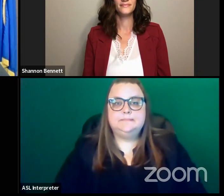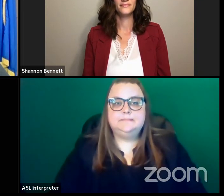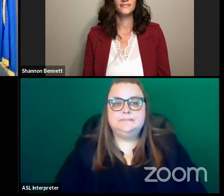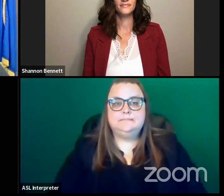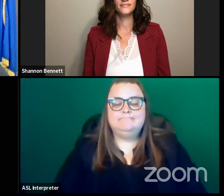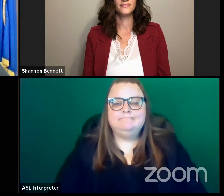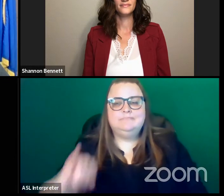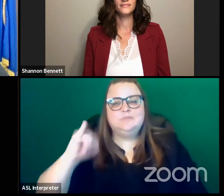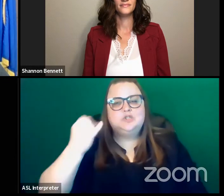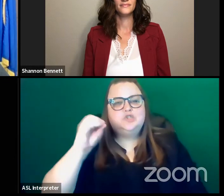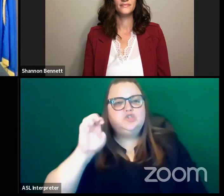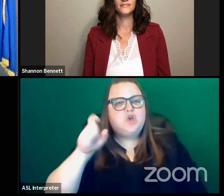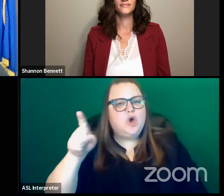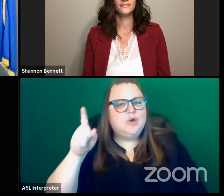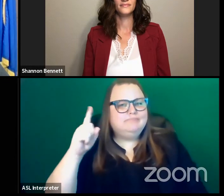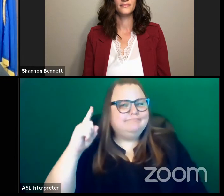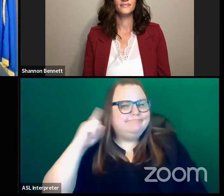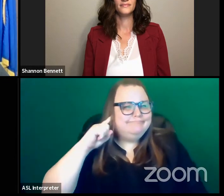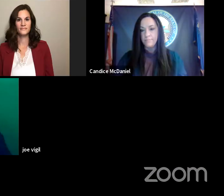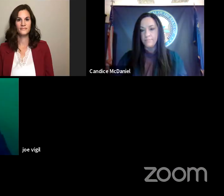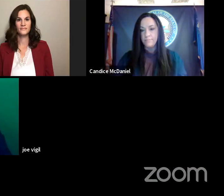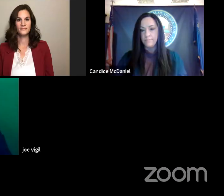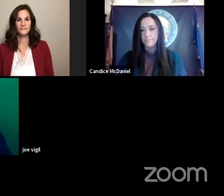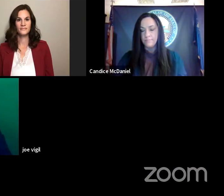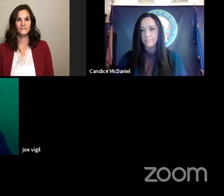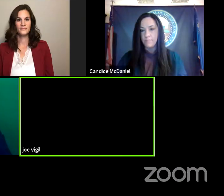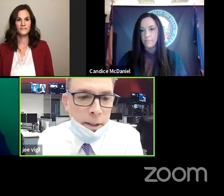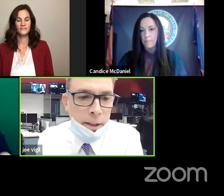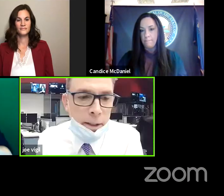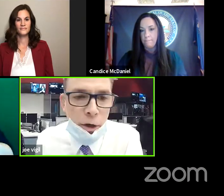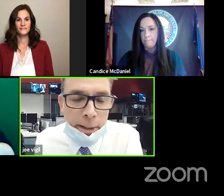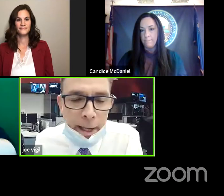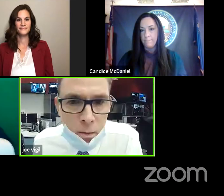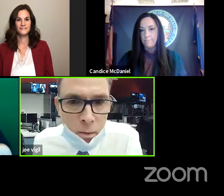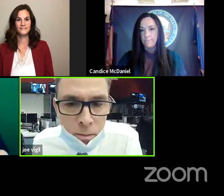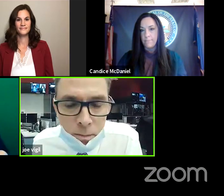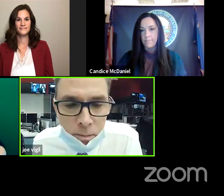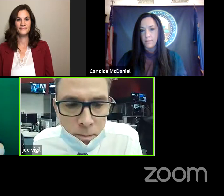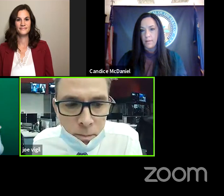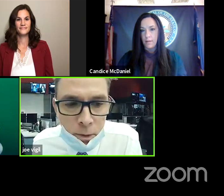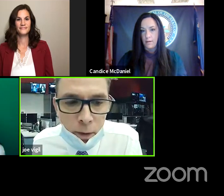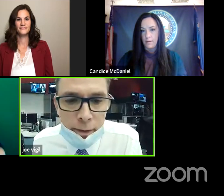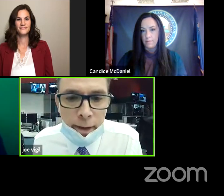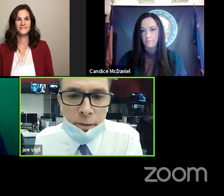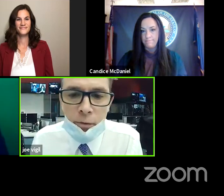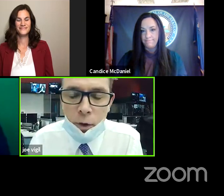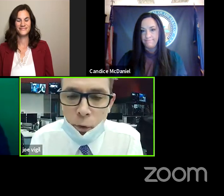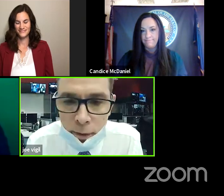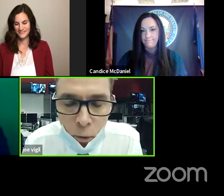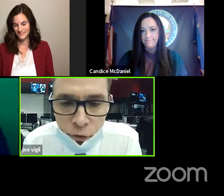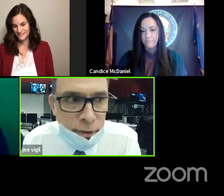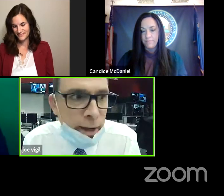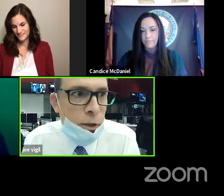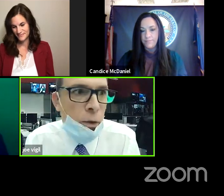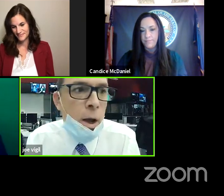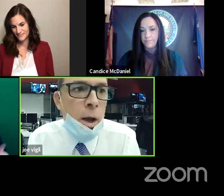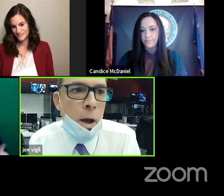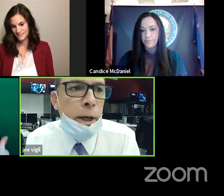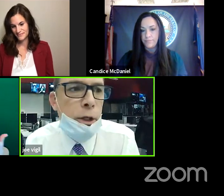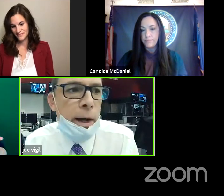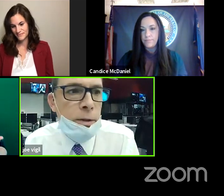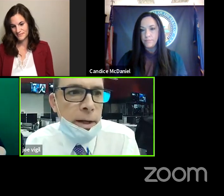Joe, it looks as though you're unmuted, but I can't hear you if you're asking a question. Okay, can you hear me now? We can hear you now, Joe. Okay, thanks. Governor, appreciate the question. Thank